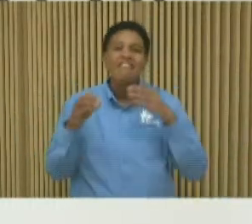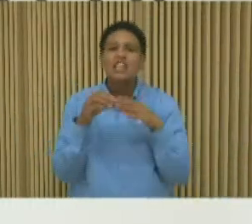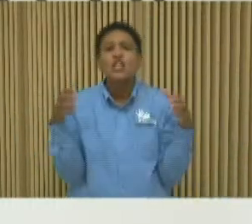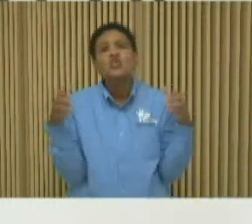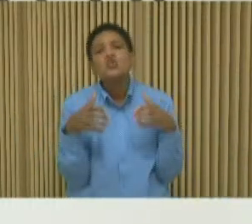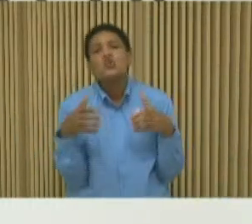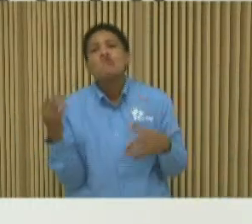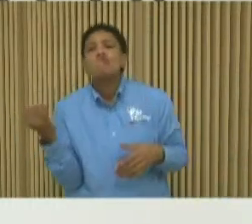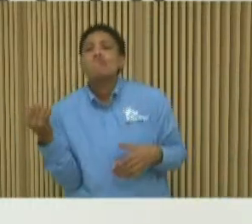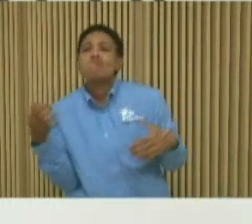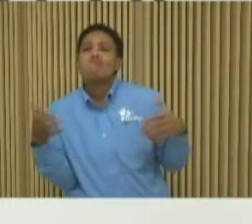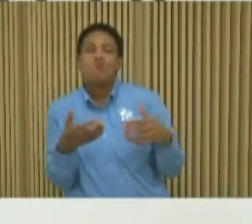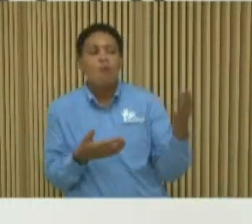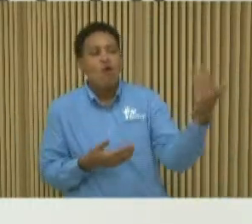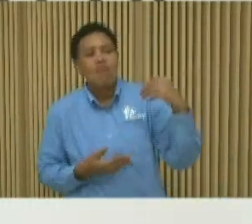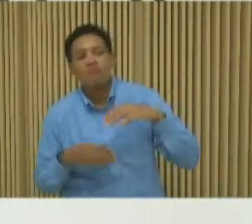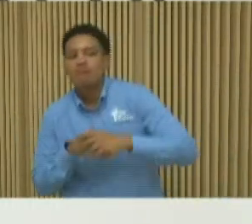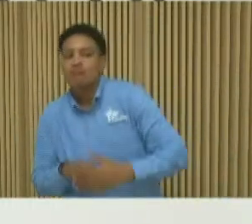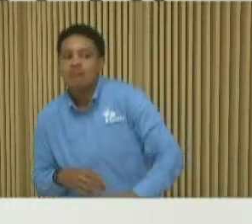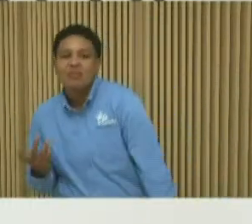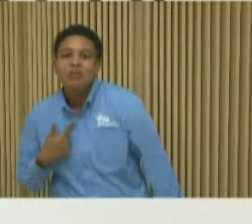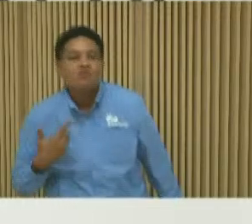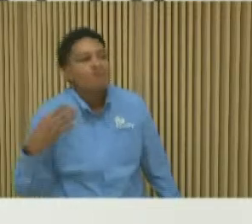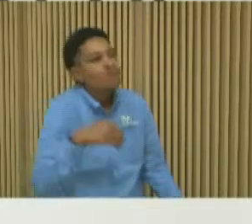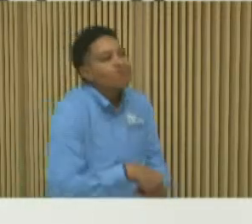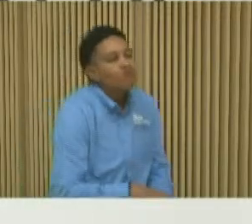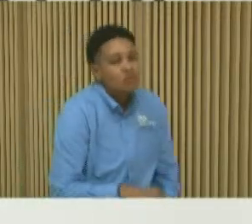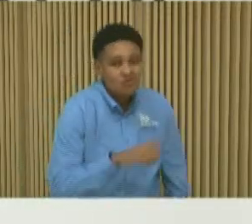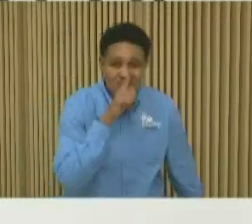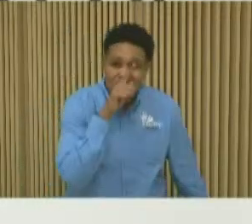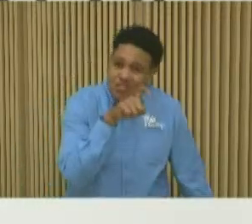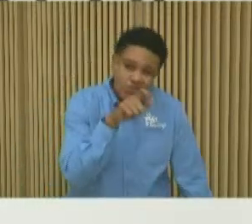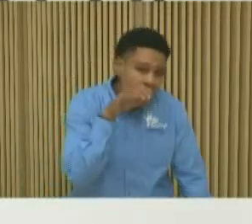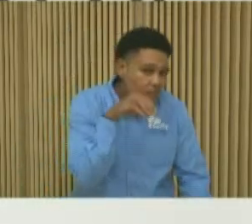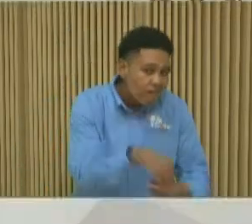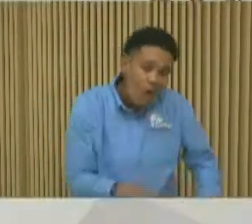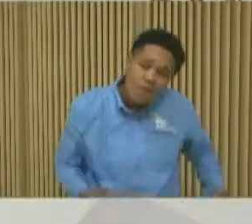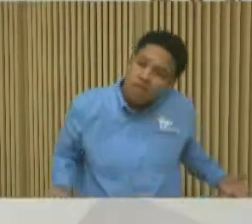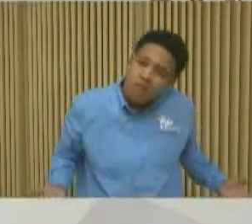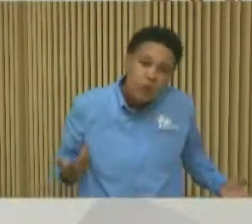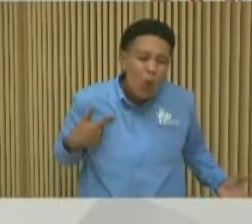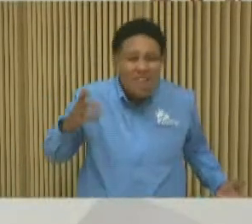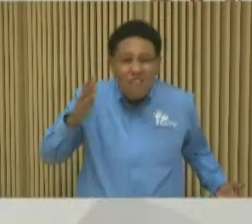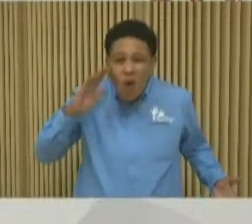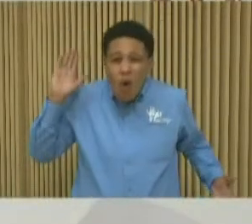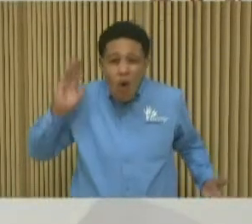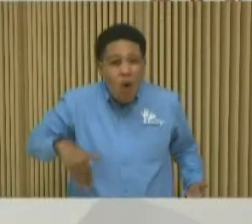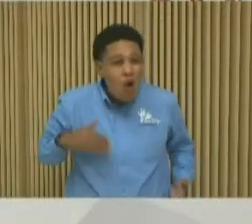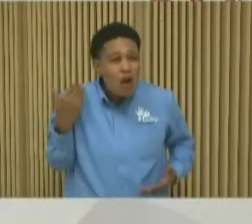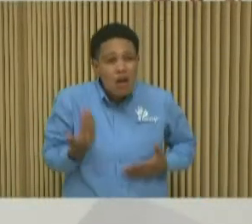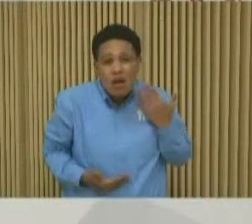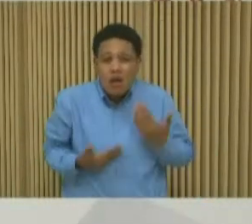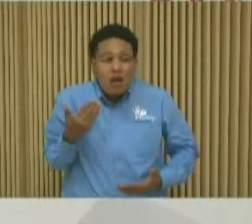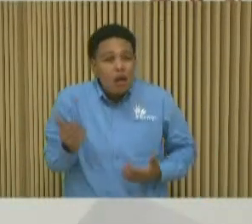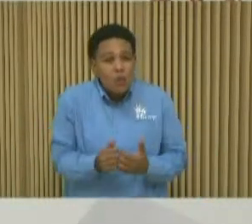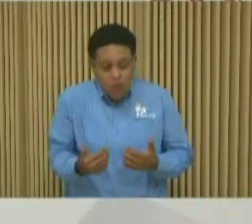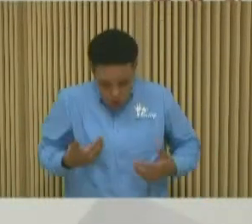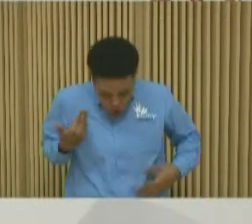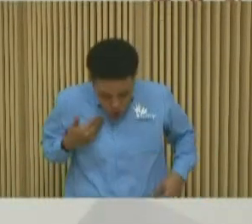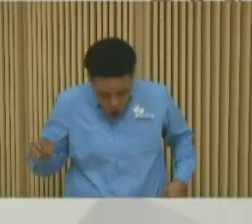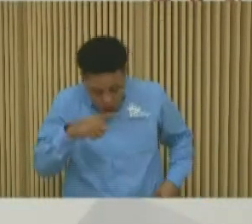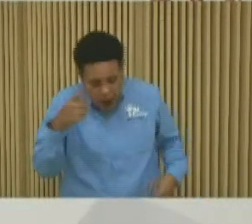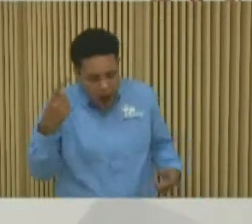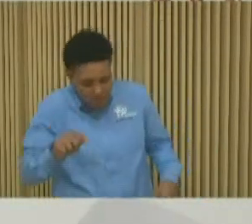and gangs that they really never needed to be in. So you had all of that going on with the youth. And